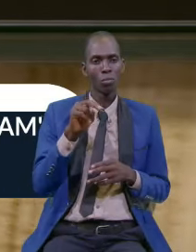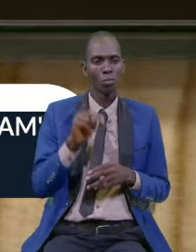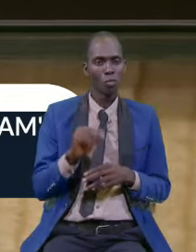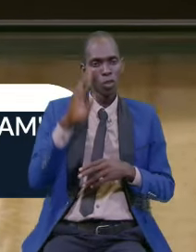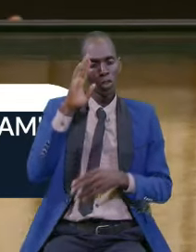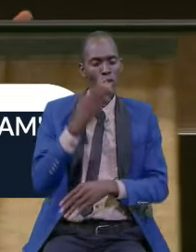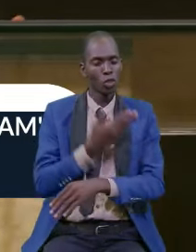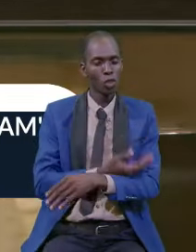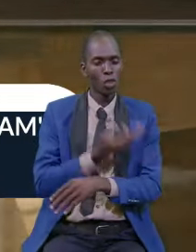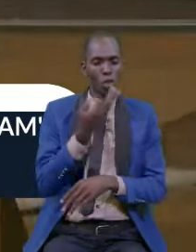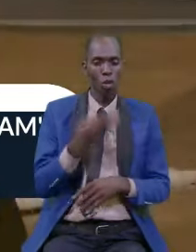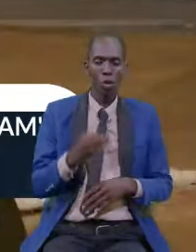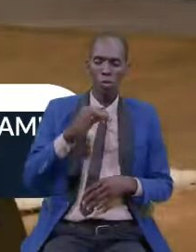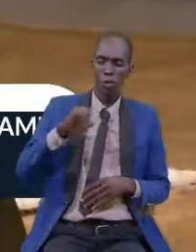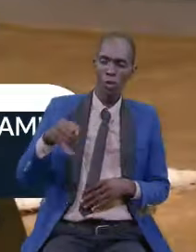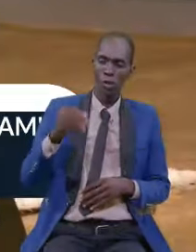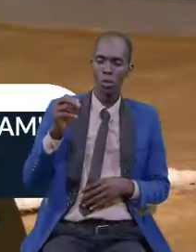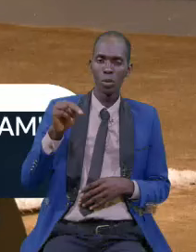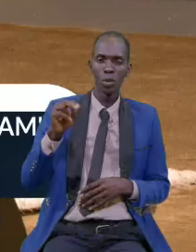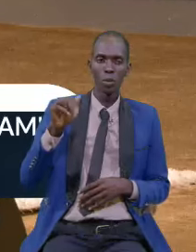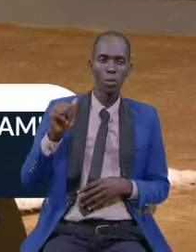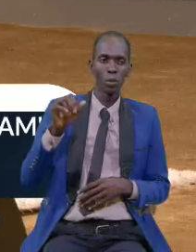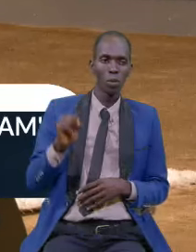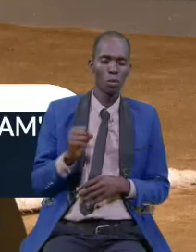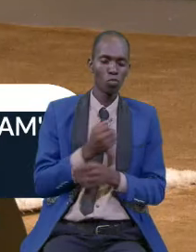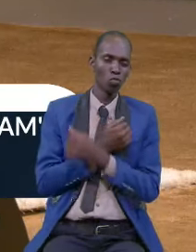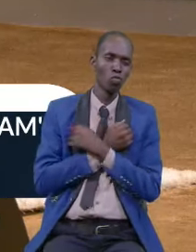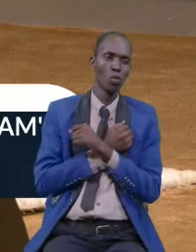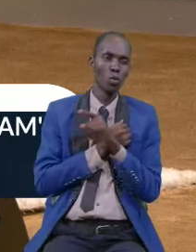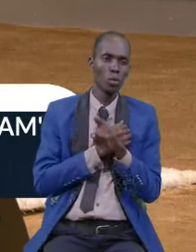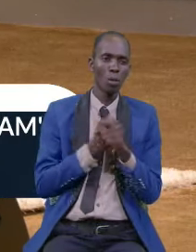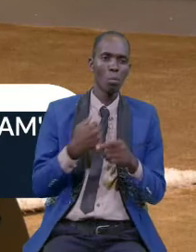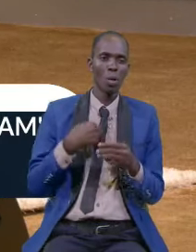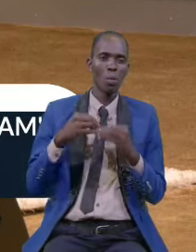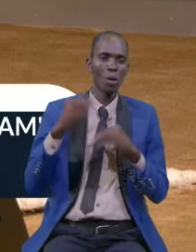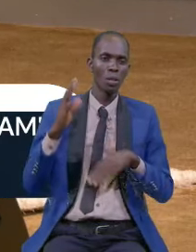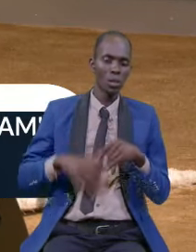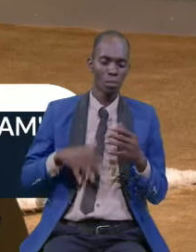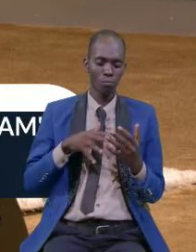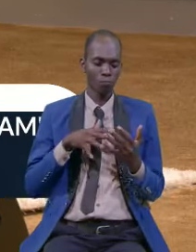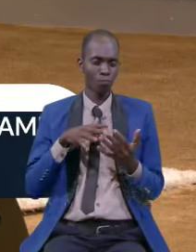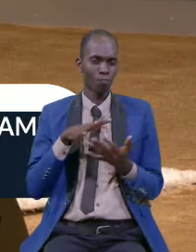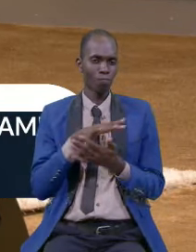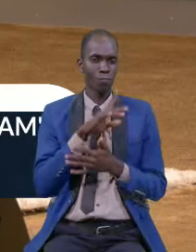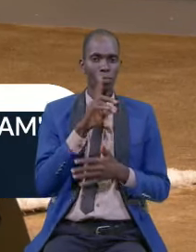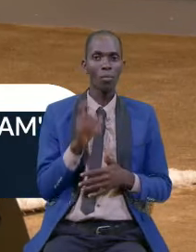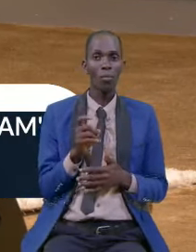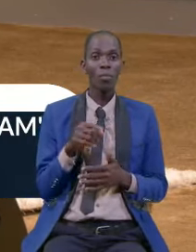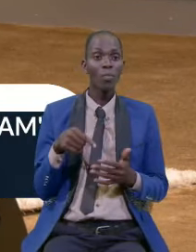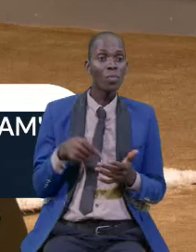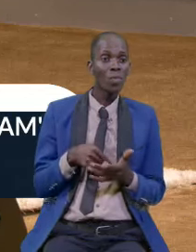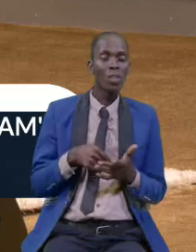me more than these? Actually, that's the question Abraham needed